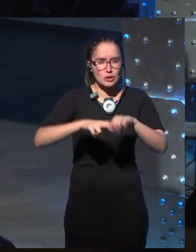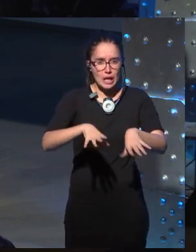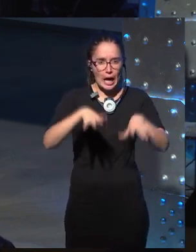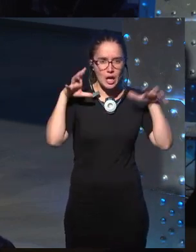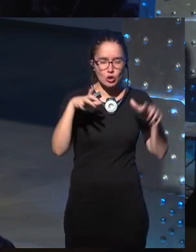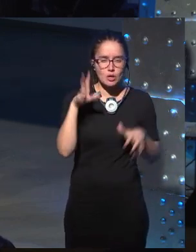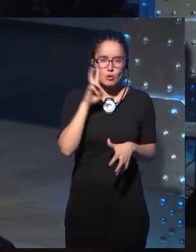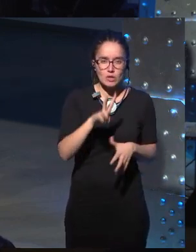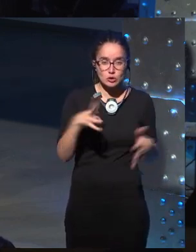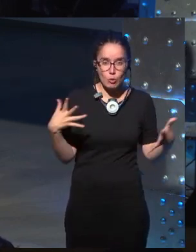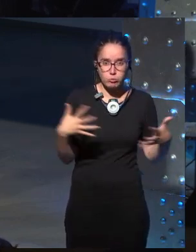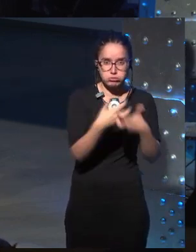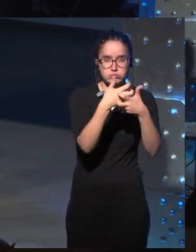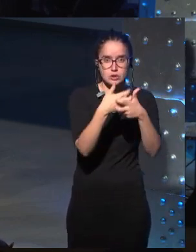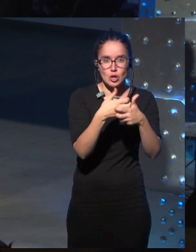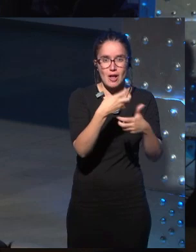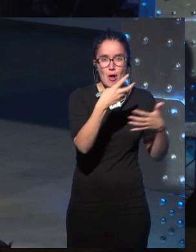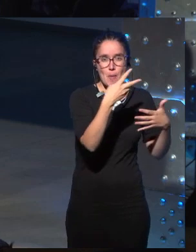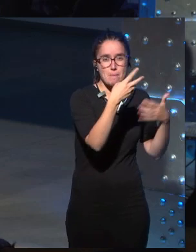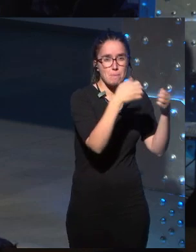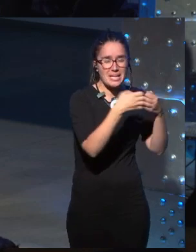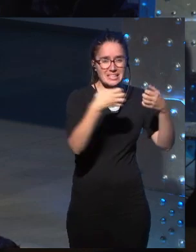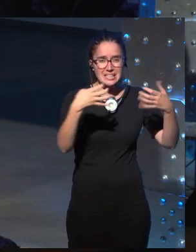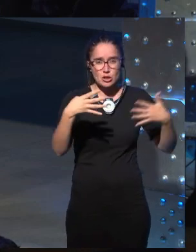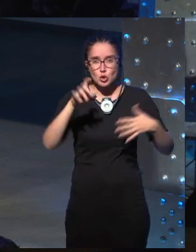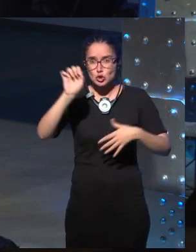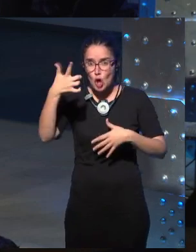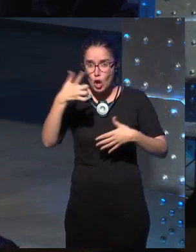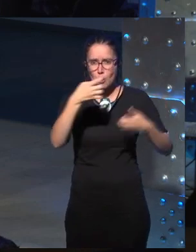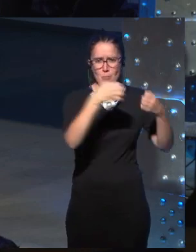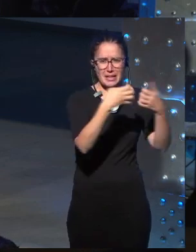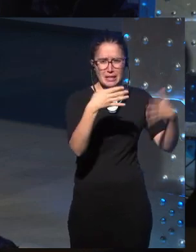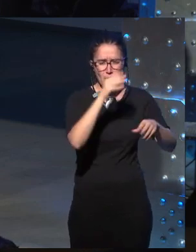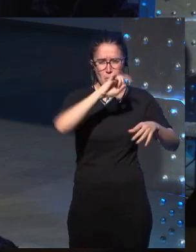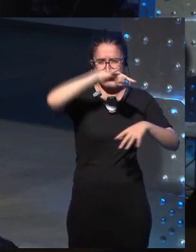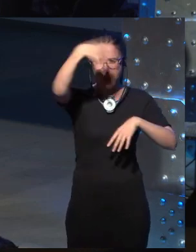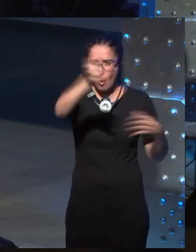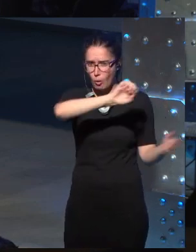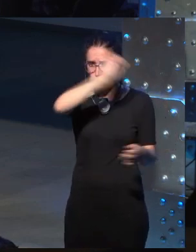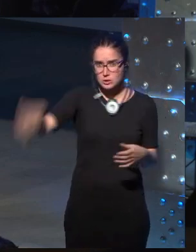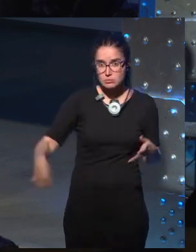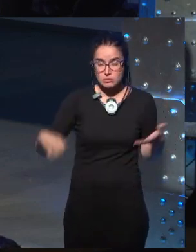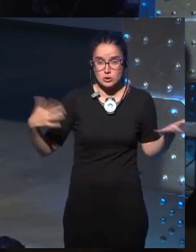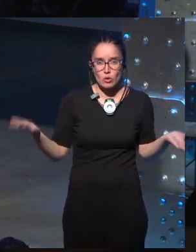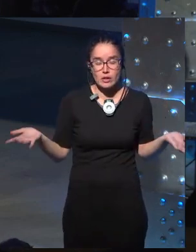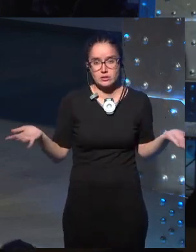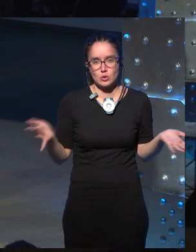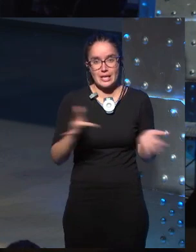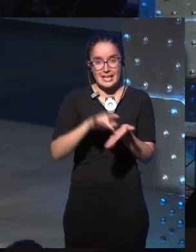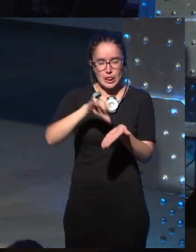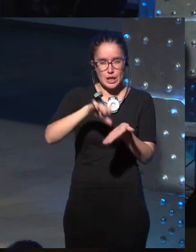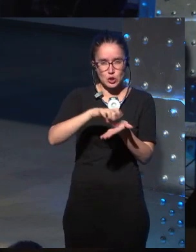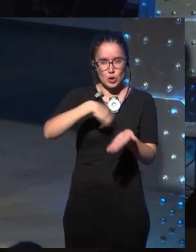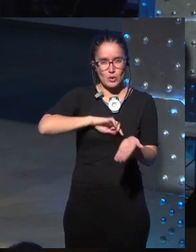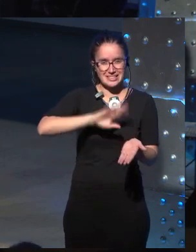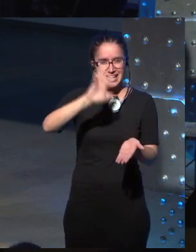the mass of the Sun, respectively. The one at the center of our galaxy is 2 million times the mass of the Sun. There are so many